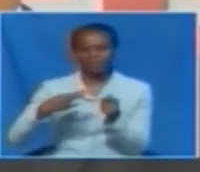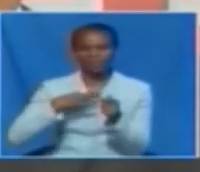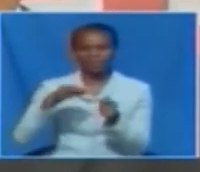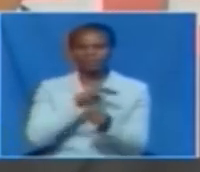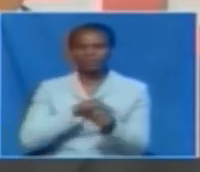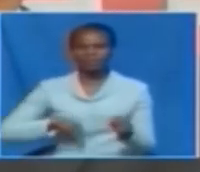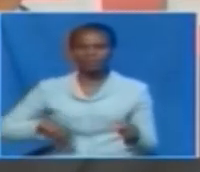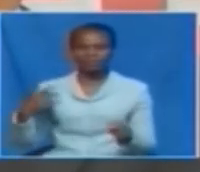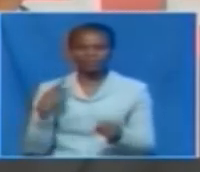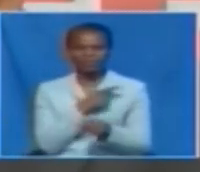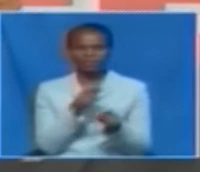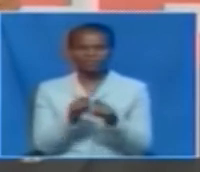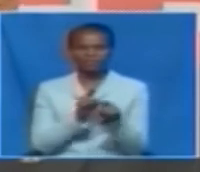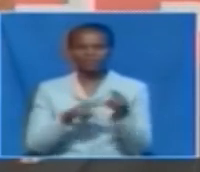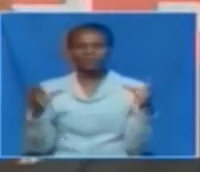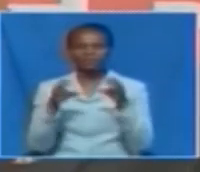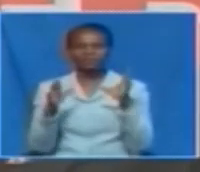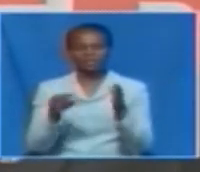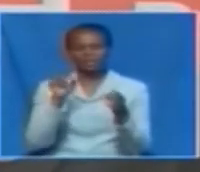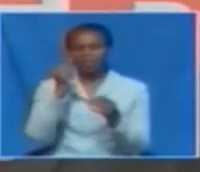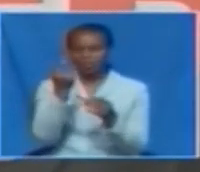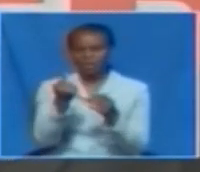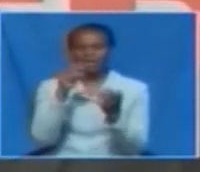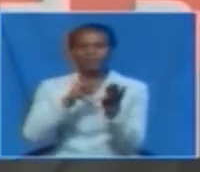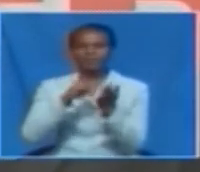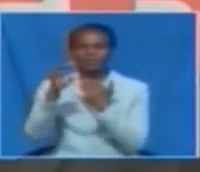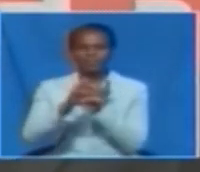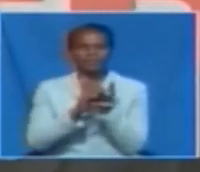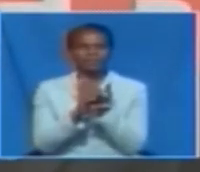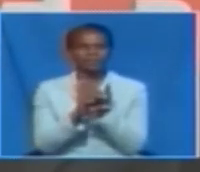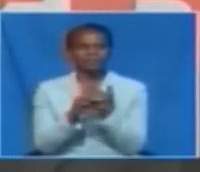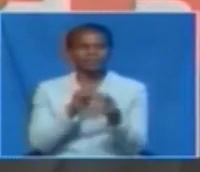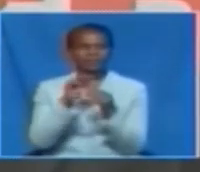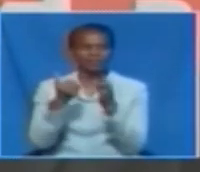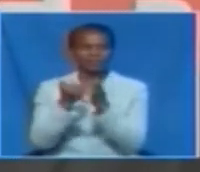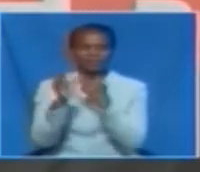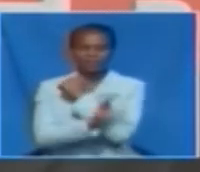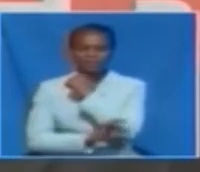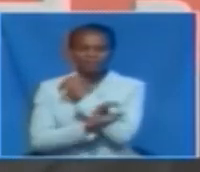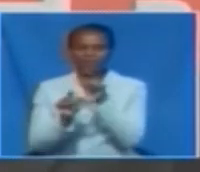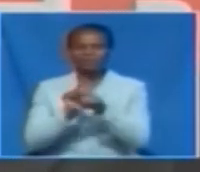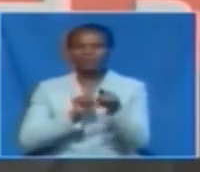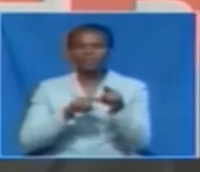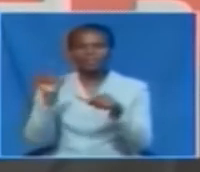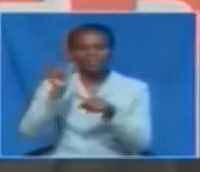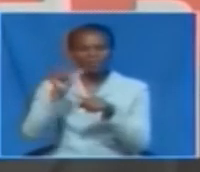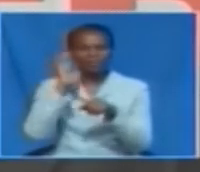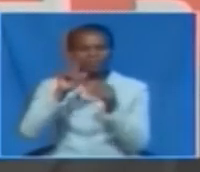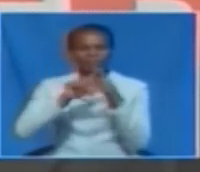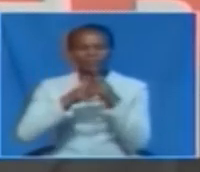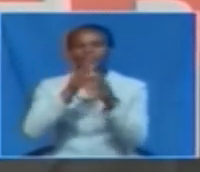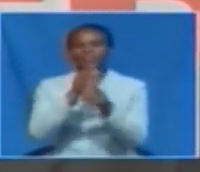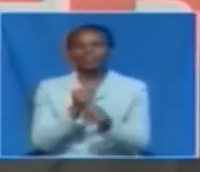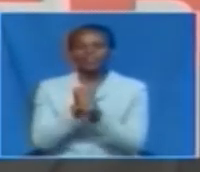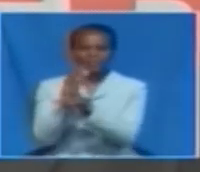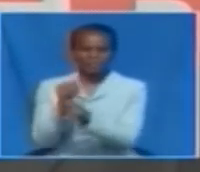of parliament and councillors on the 1st of March. It will be publicized across the country, and MMD will start to receive the